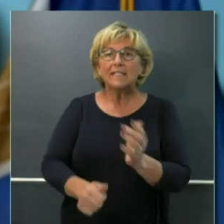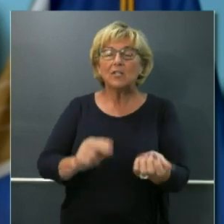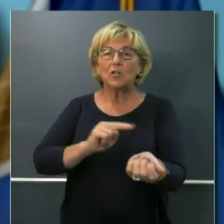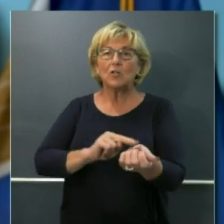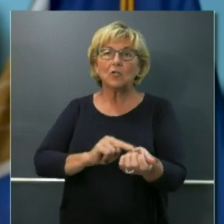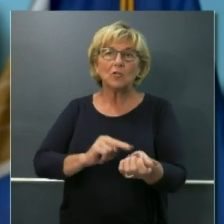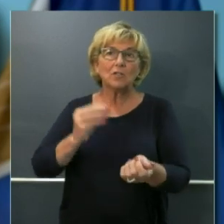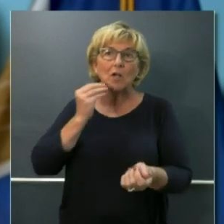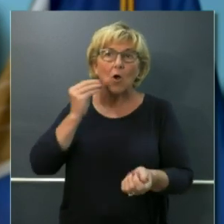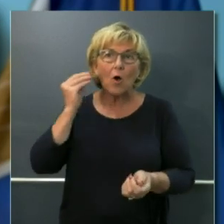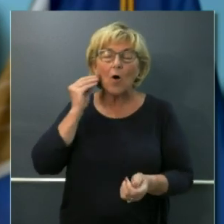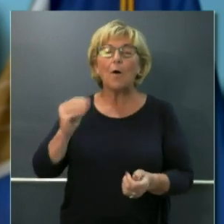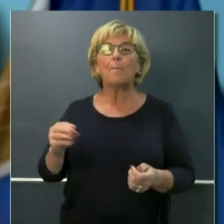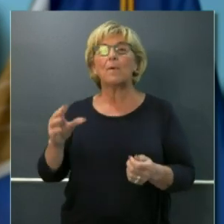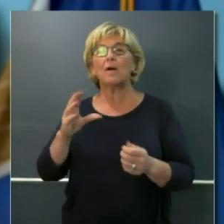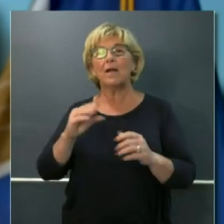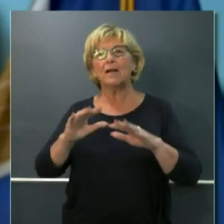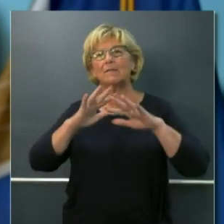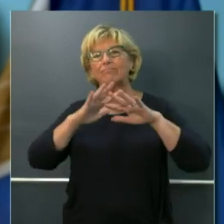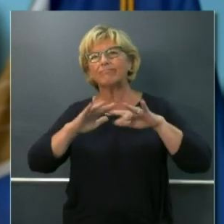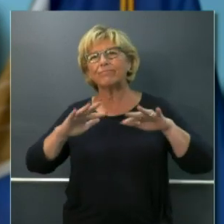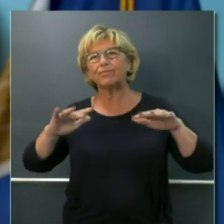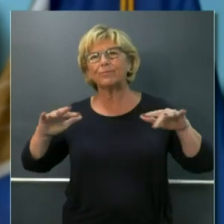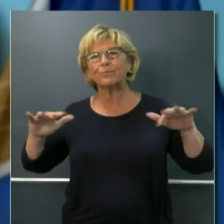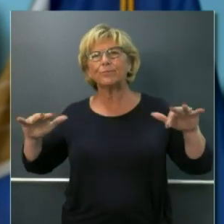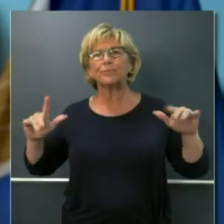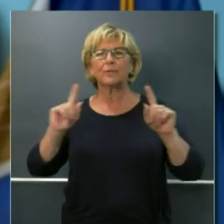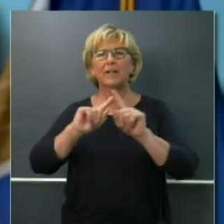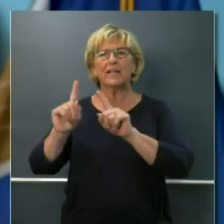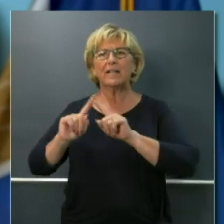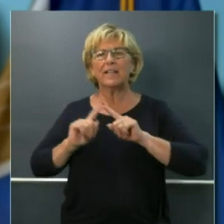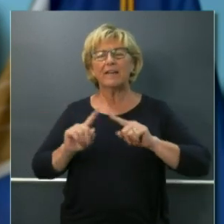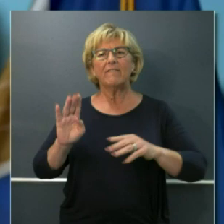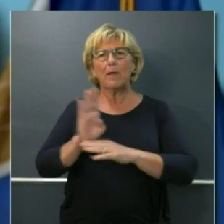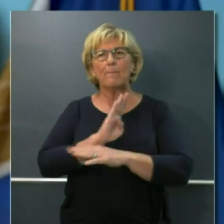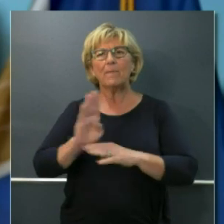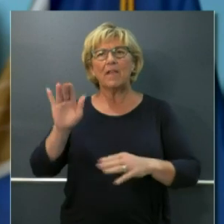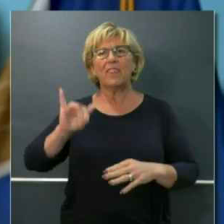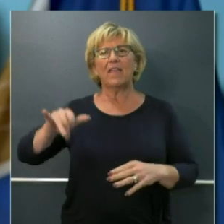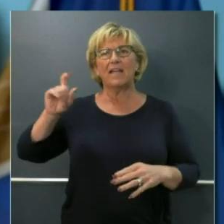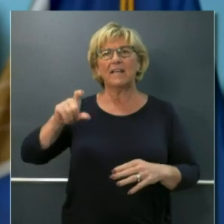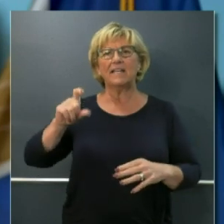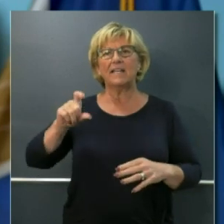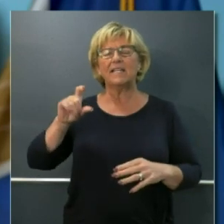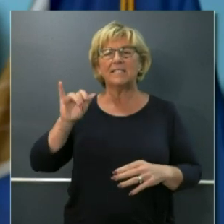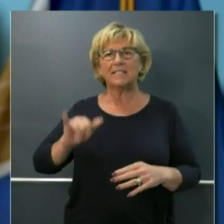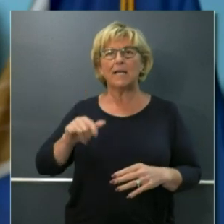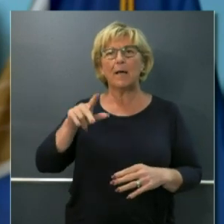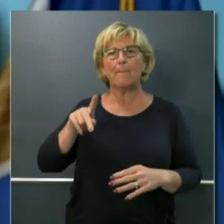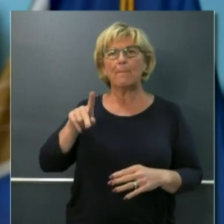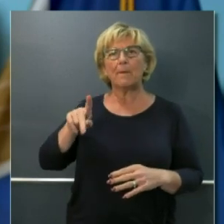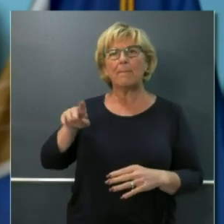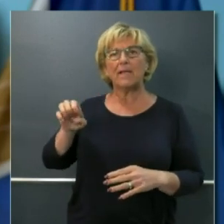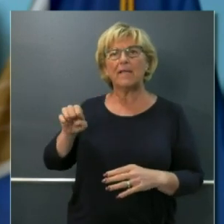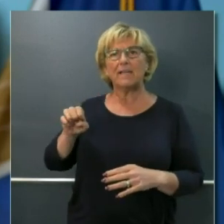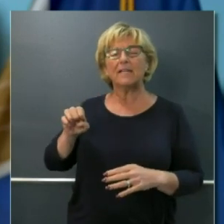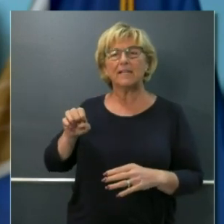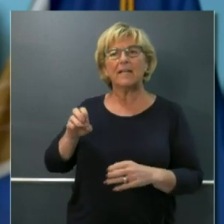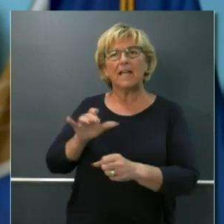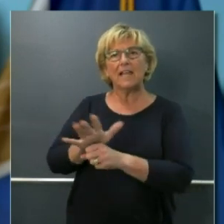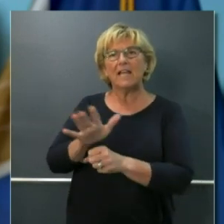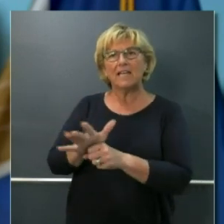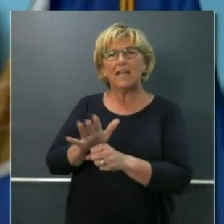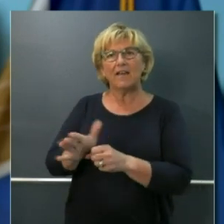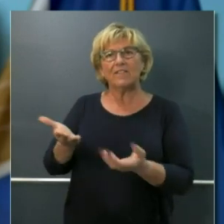services, and across the panoply of our sectors that we'll talk about in a moment, to make sure that they have adequate supplies. But